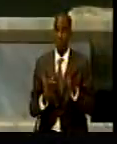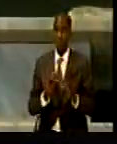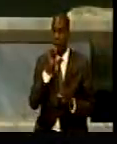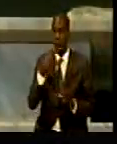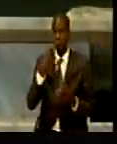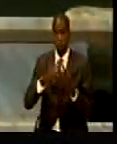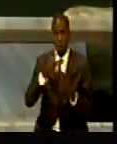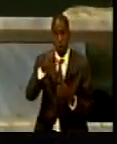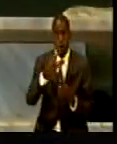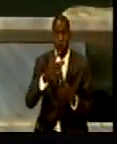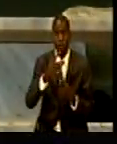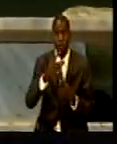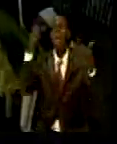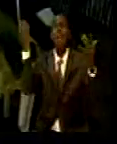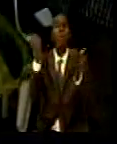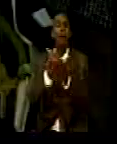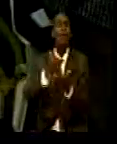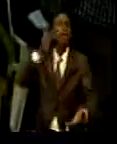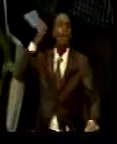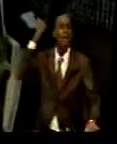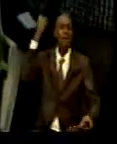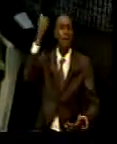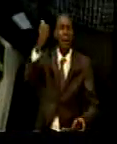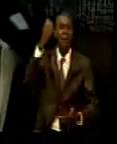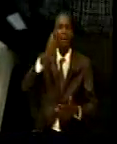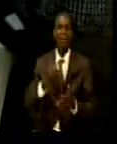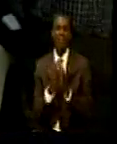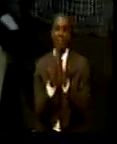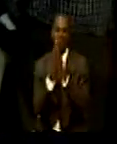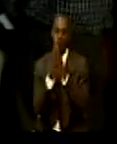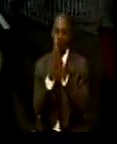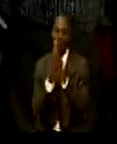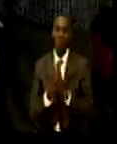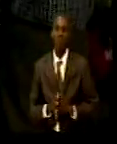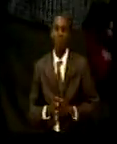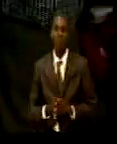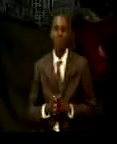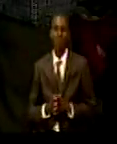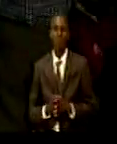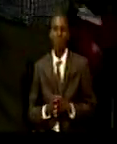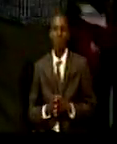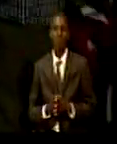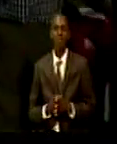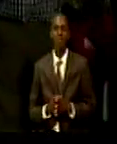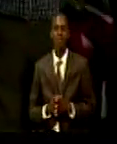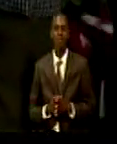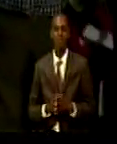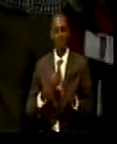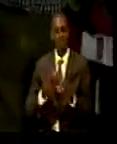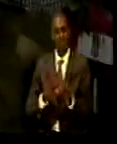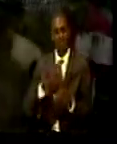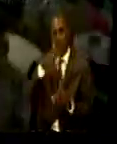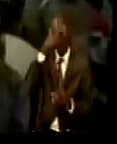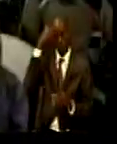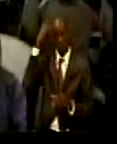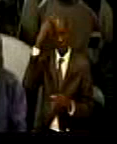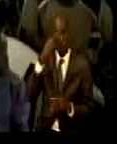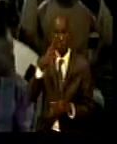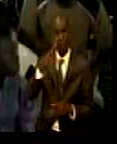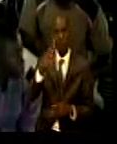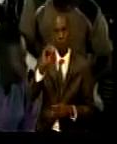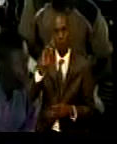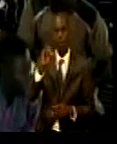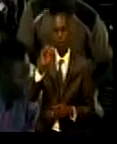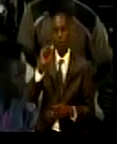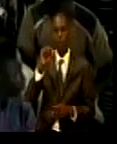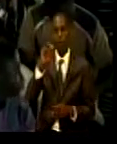say amen? Amen. Look at Romans chapter 7, and I'm reading